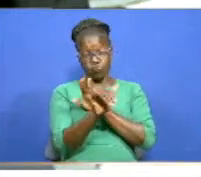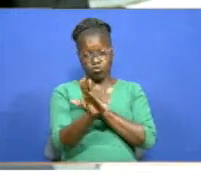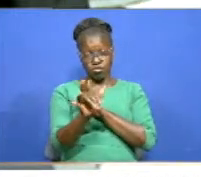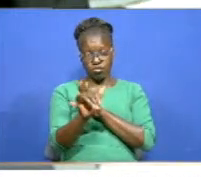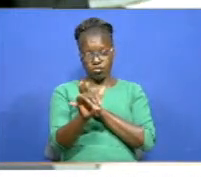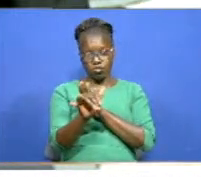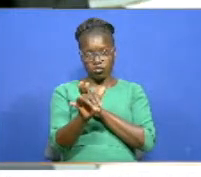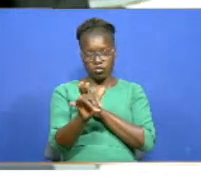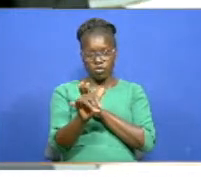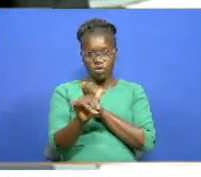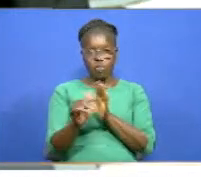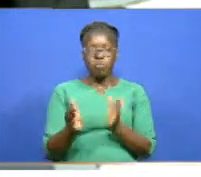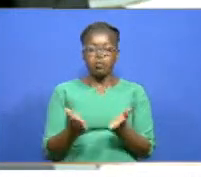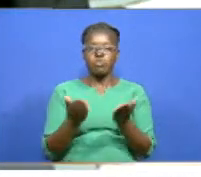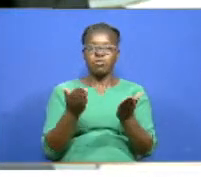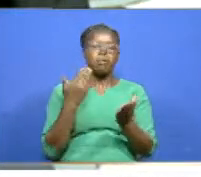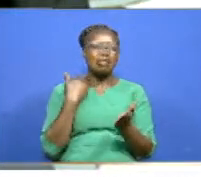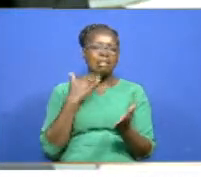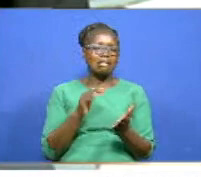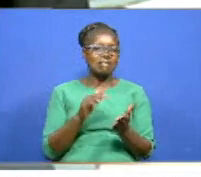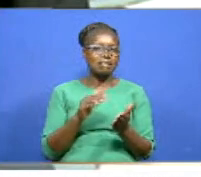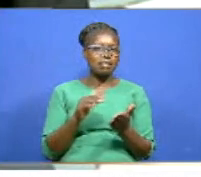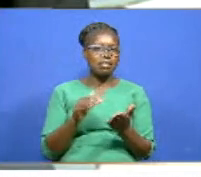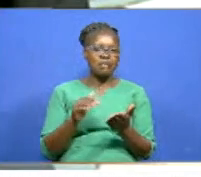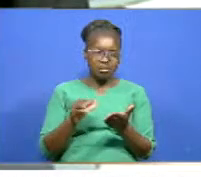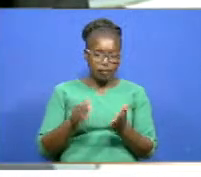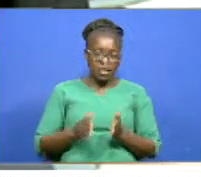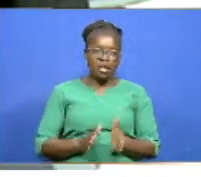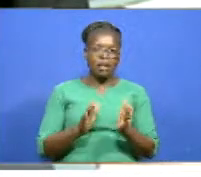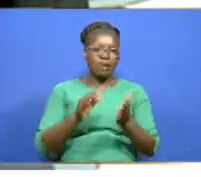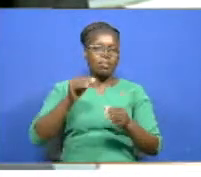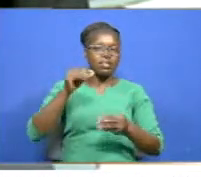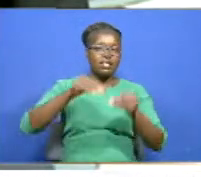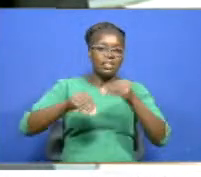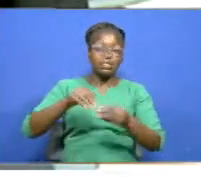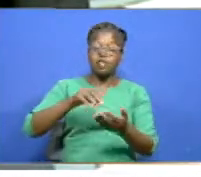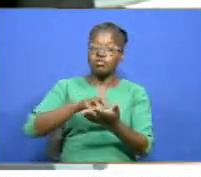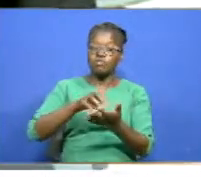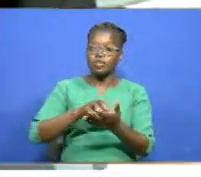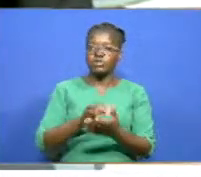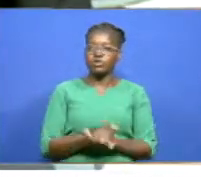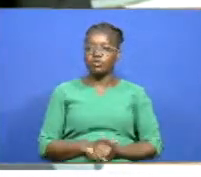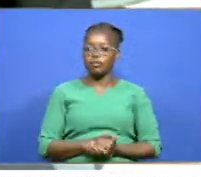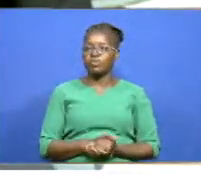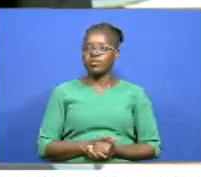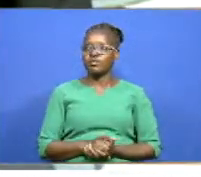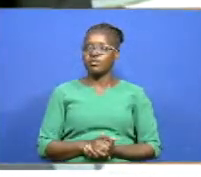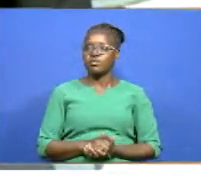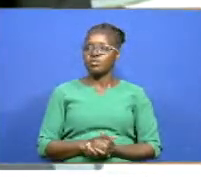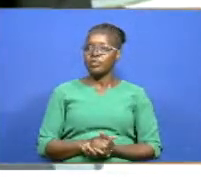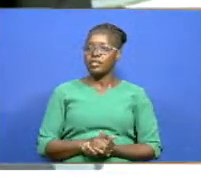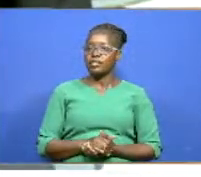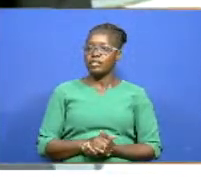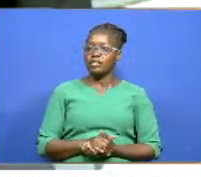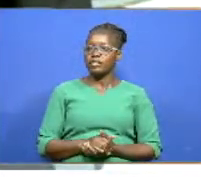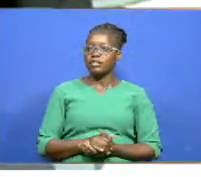are propagating hate should not be cleared for elective position. Okay. I think that is a much more